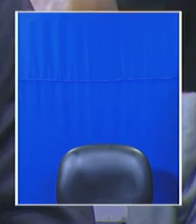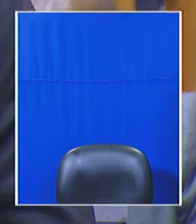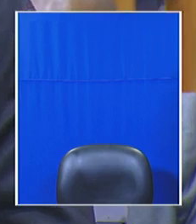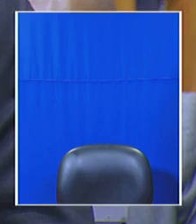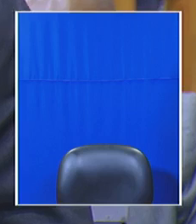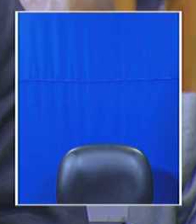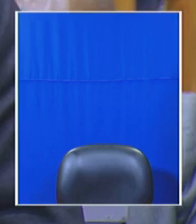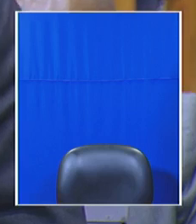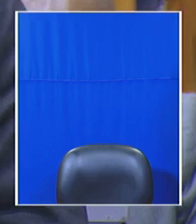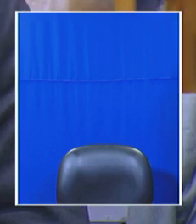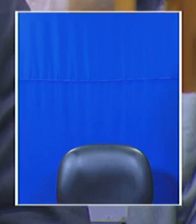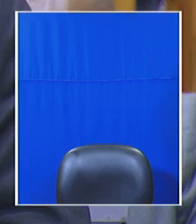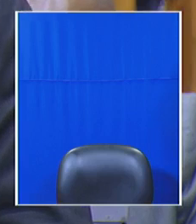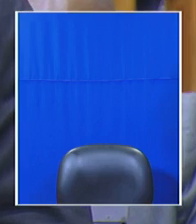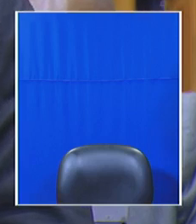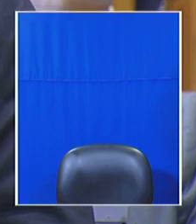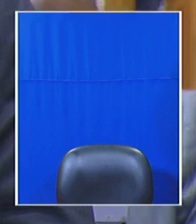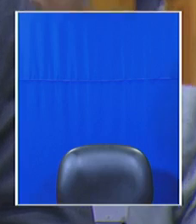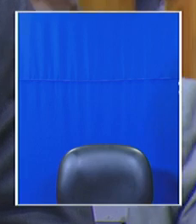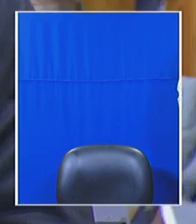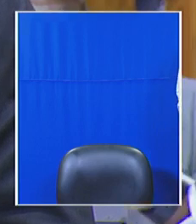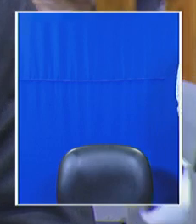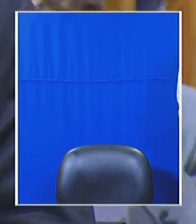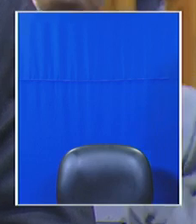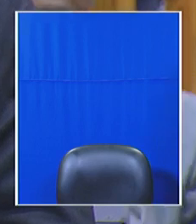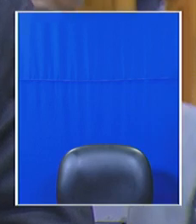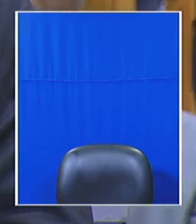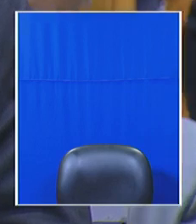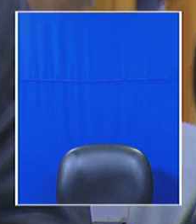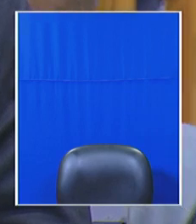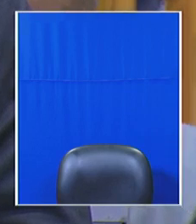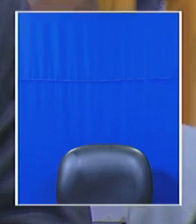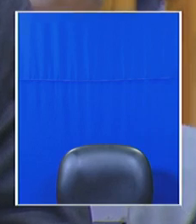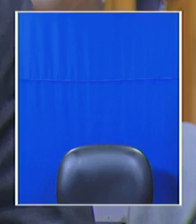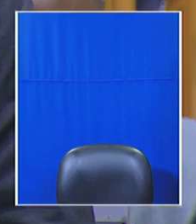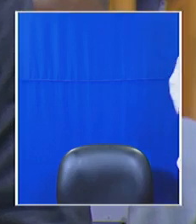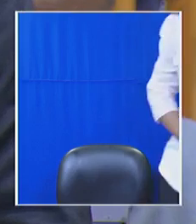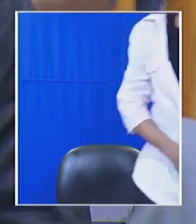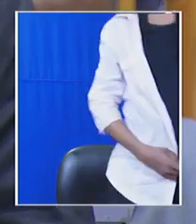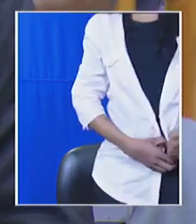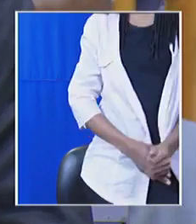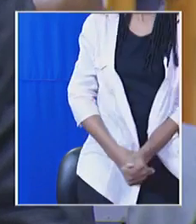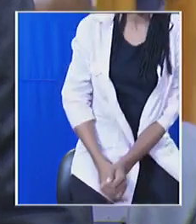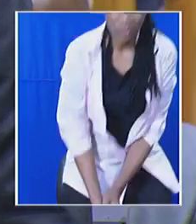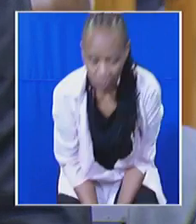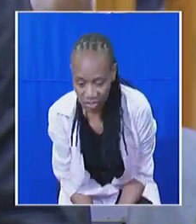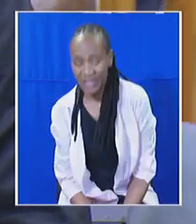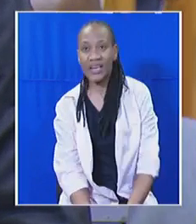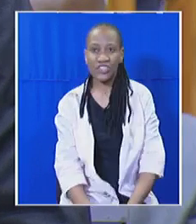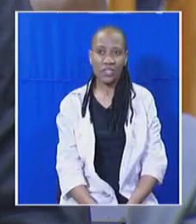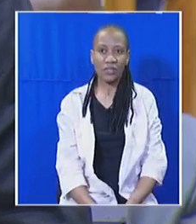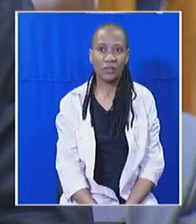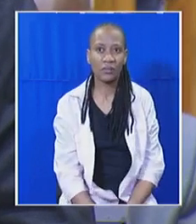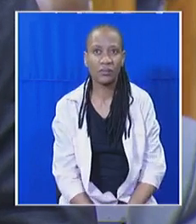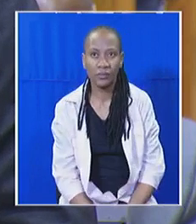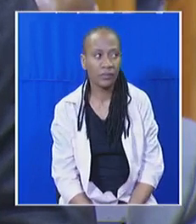umuntu. Ngitheke mengiphendula ngathi laba bangaphesheya kwebhuloho okhuluma ngalo